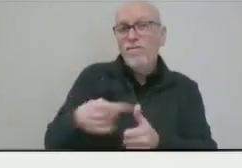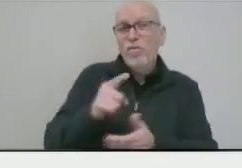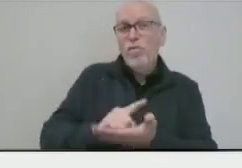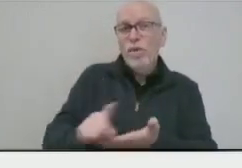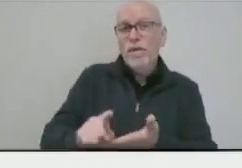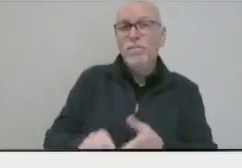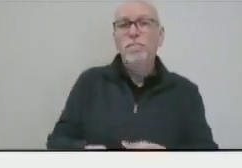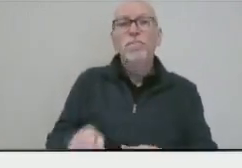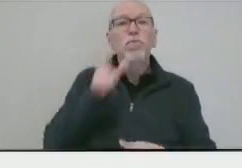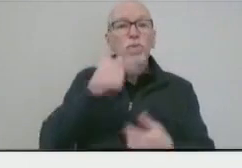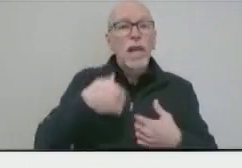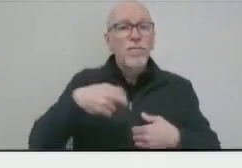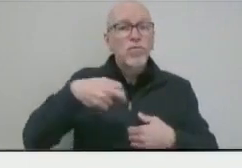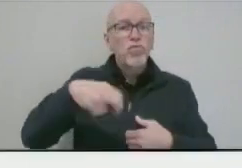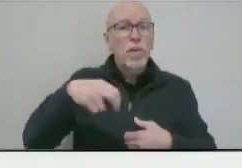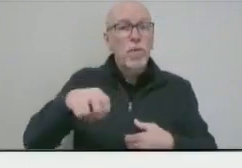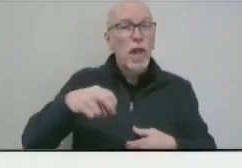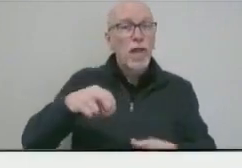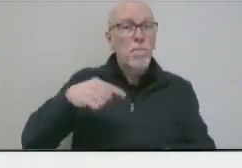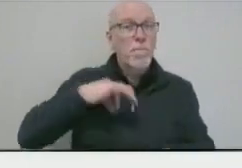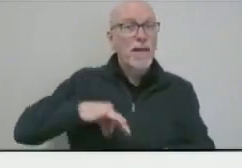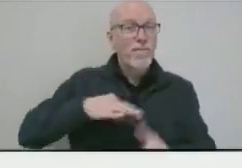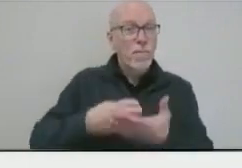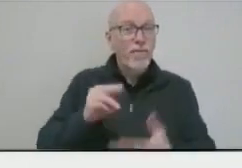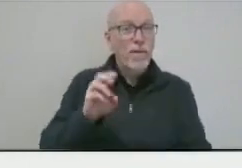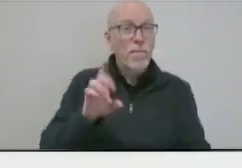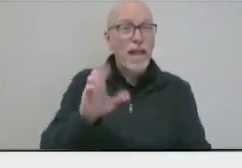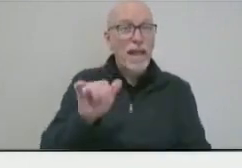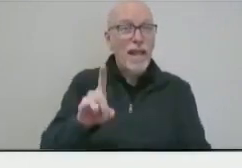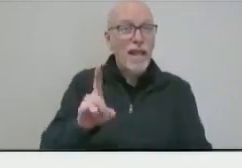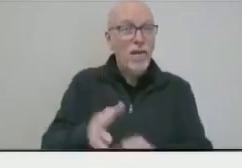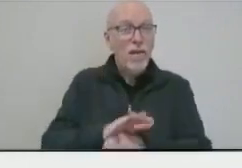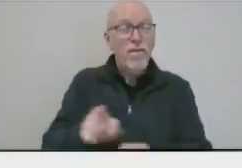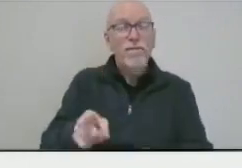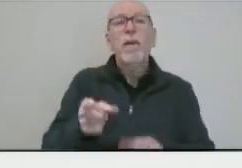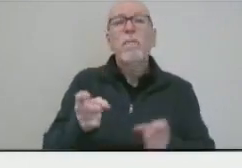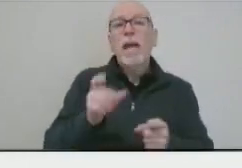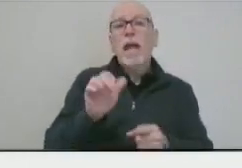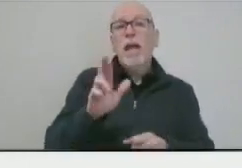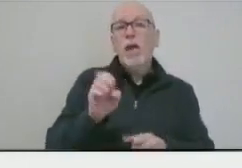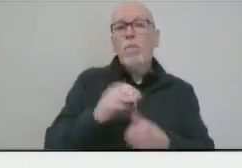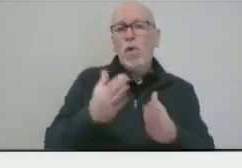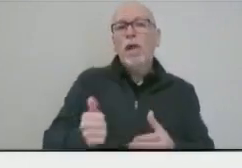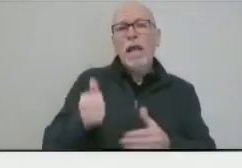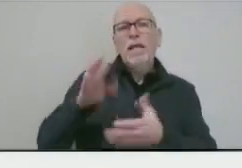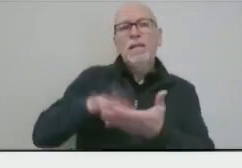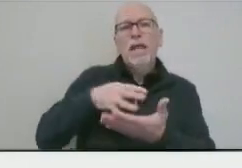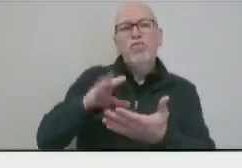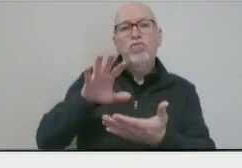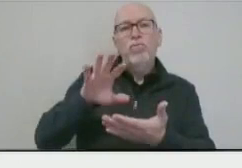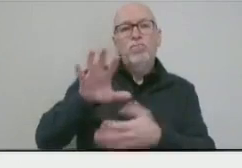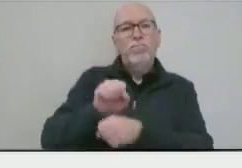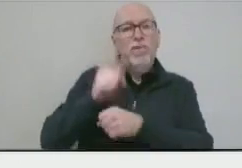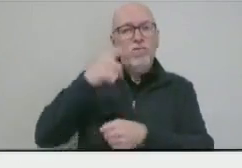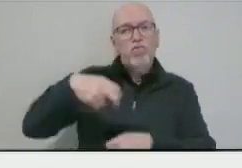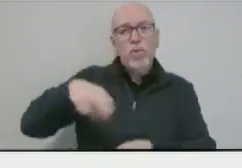with transportation benefits as part of our Medicaid coverage, our managed care partners can schedule transportation for the clinic visit as